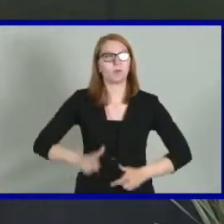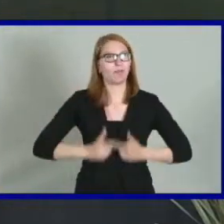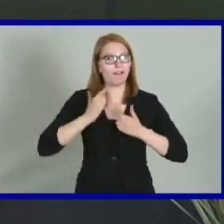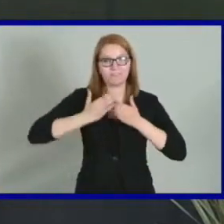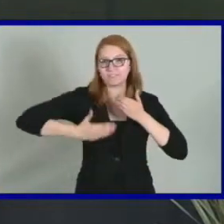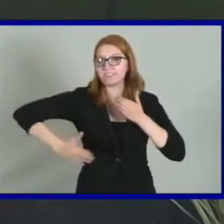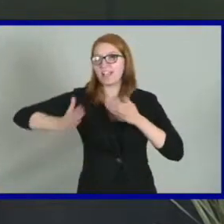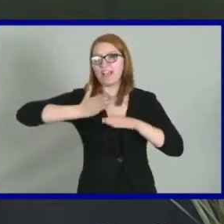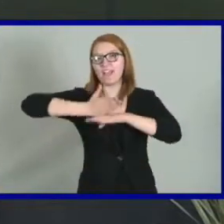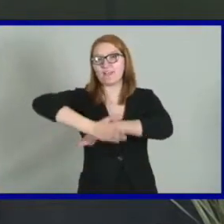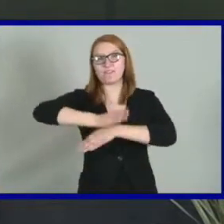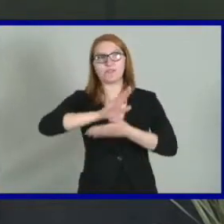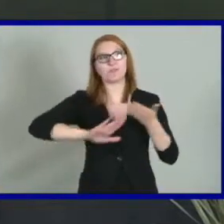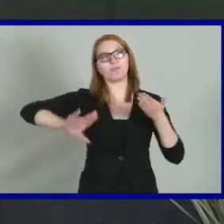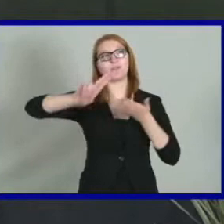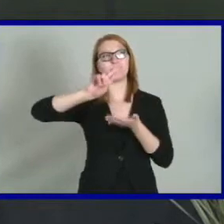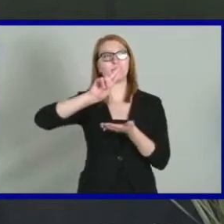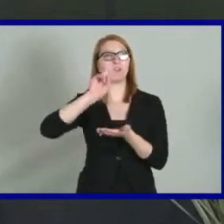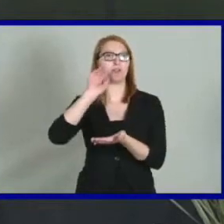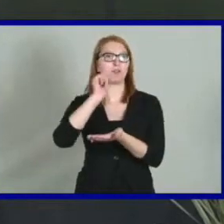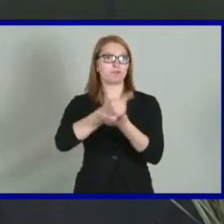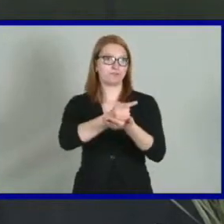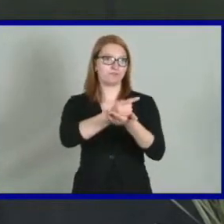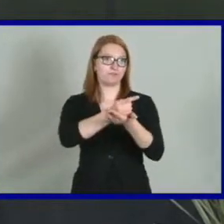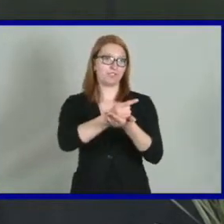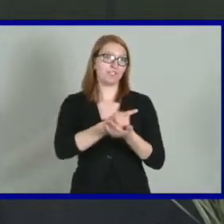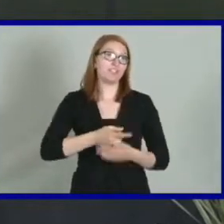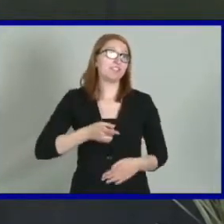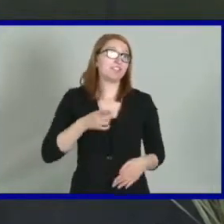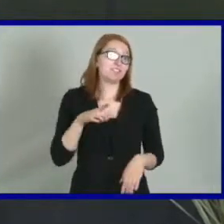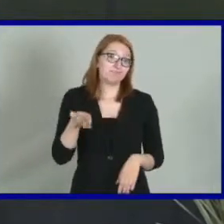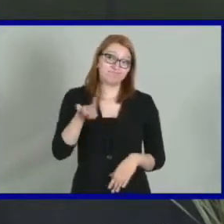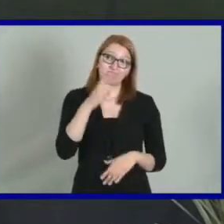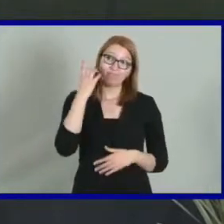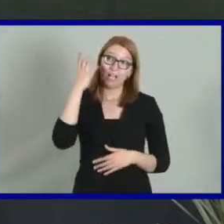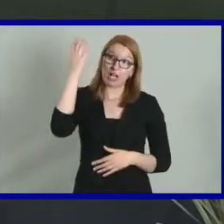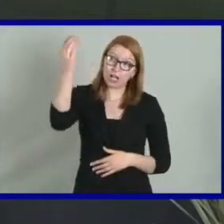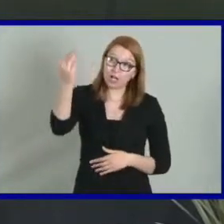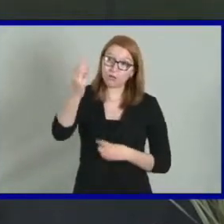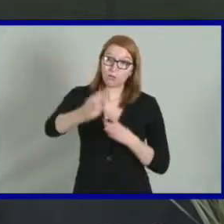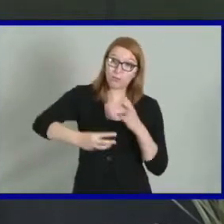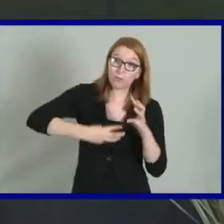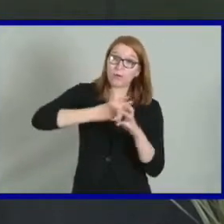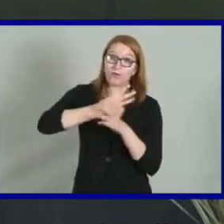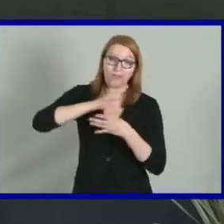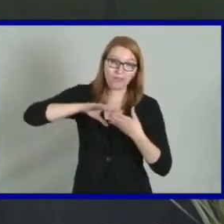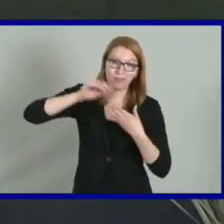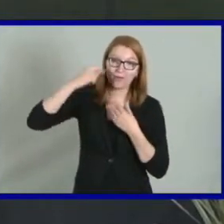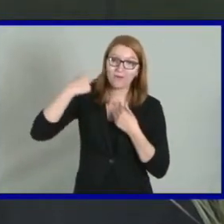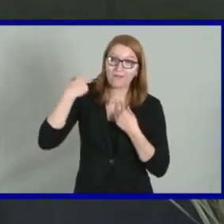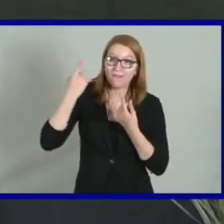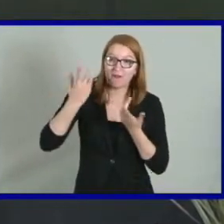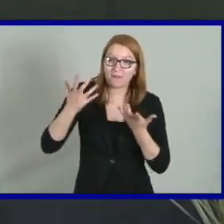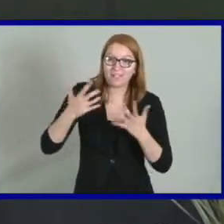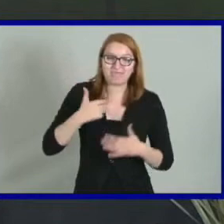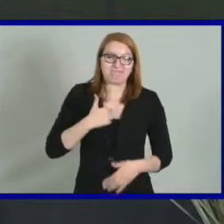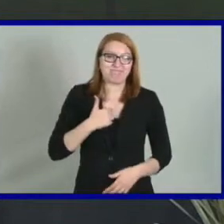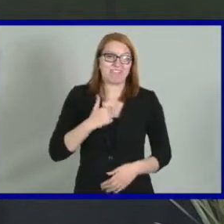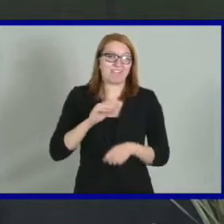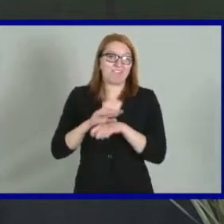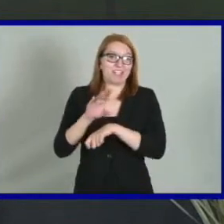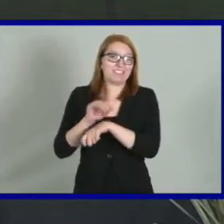graduates. Now, all of you have been out in the world for a while, and you've learned a lot, so it may be a little late for me to give you some